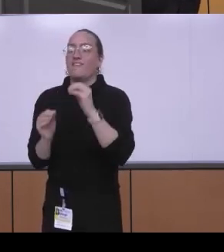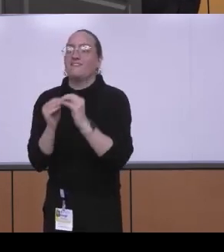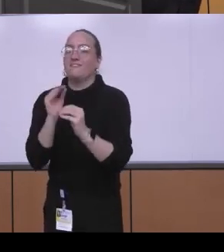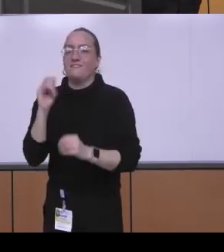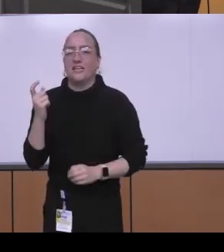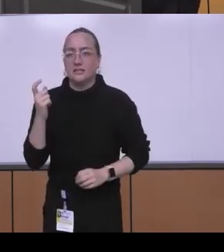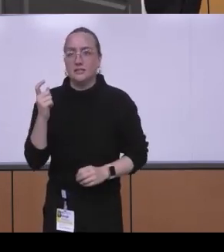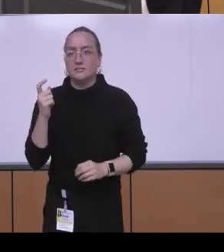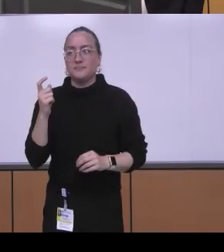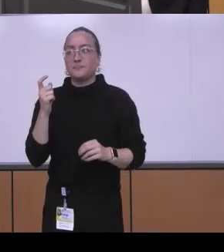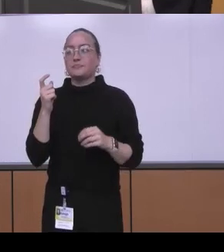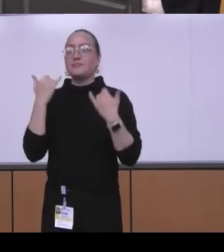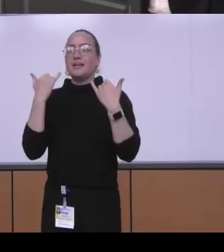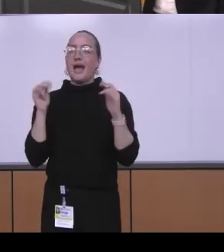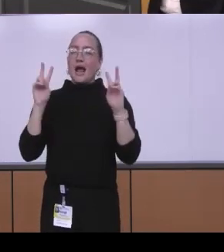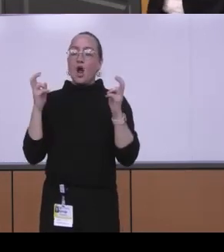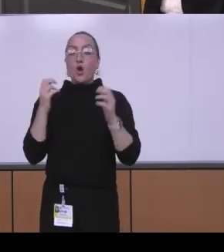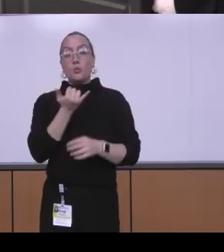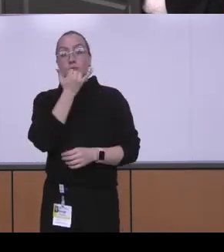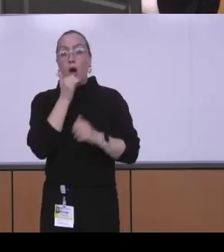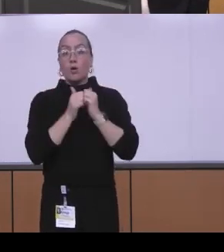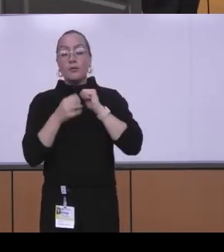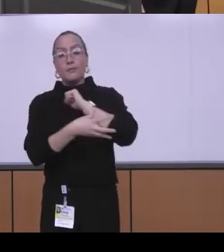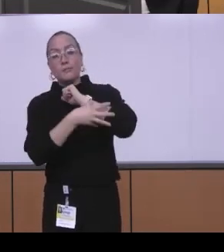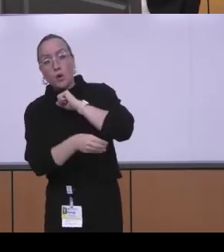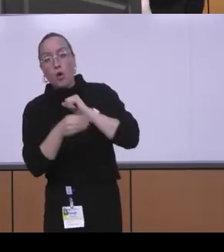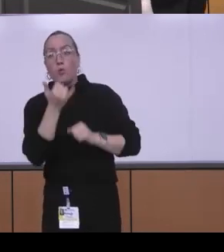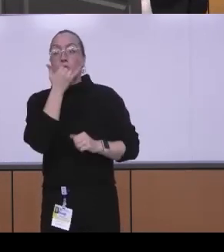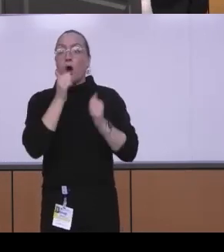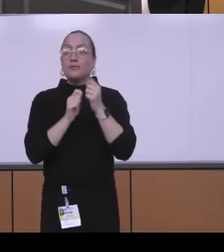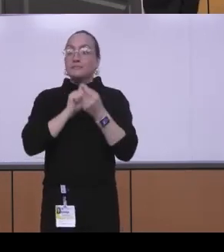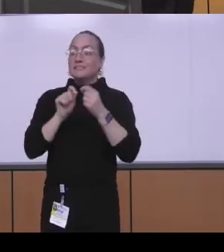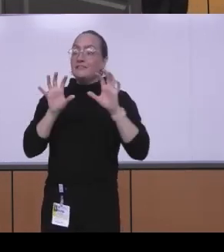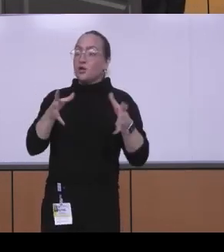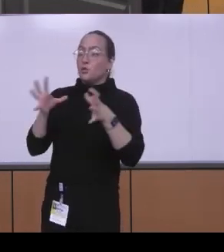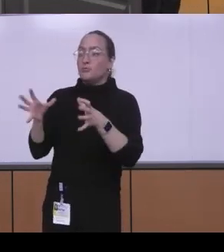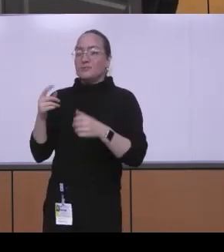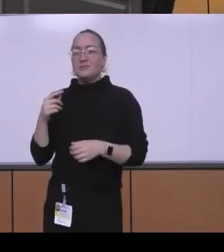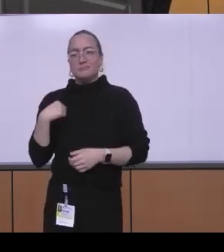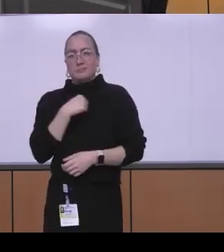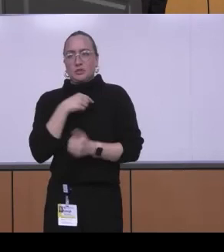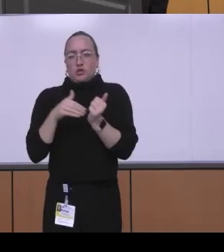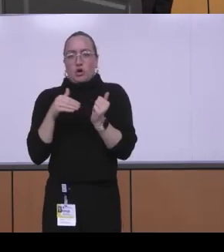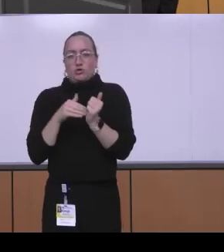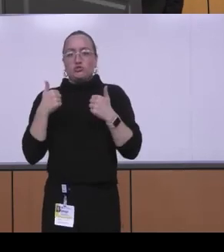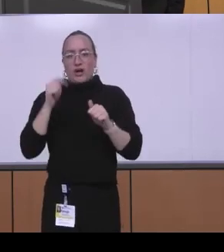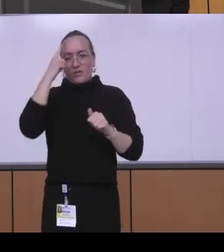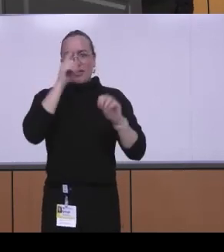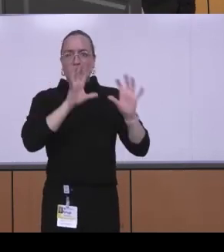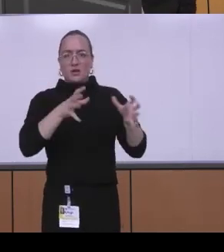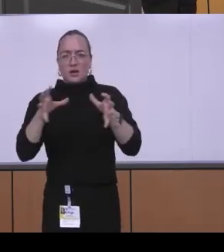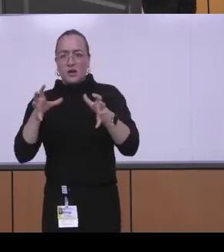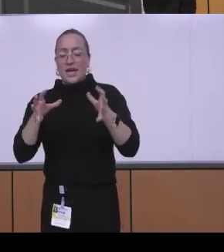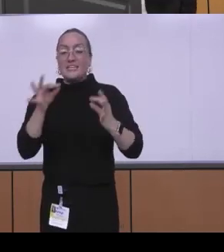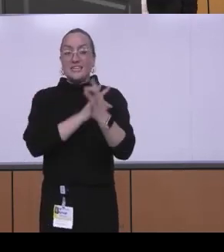is wrong? And that's kind of my book, What's Wrong with the Poor, What's Wrong with Certain Groups. And of course, that's part of what we do as doctors. But I think we should also be taking time to ask